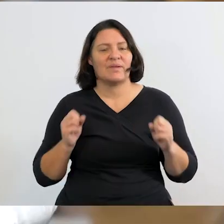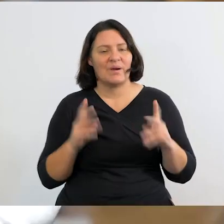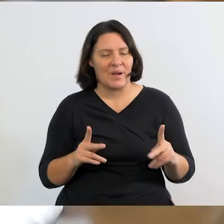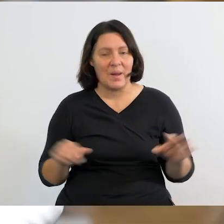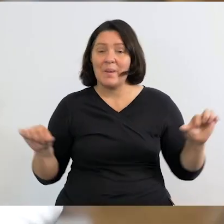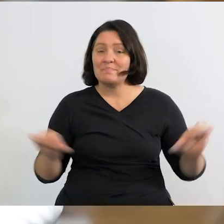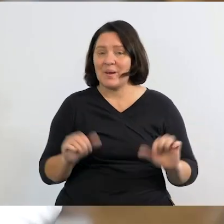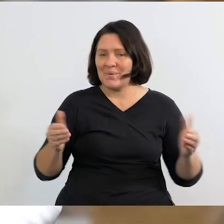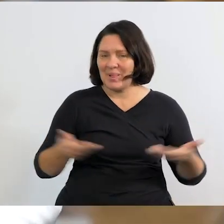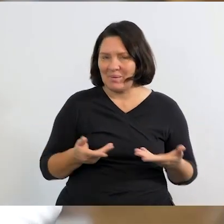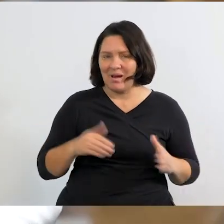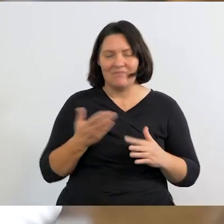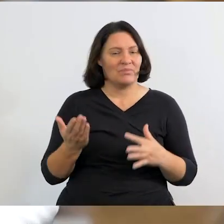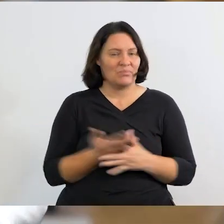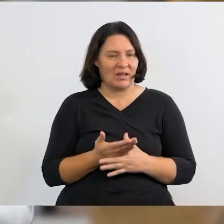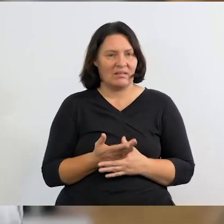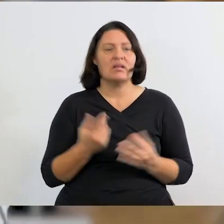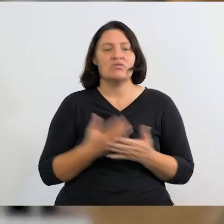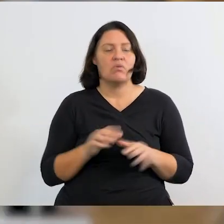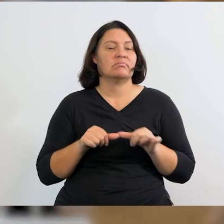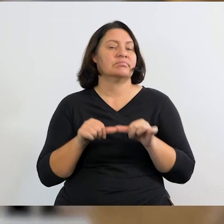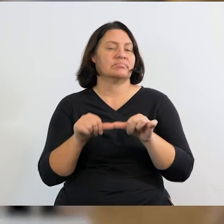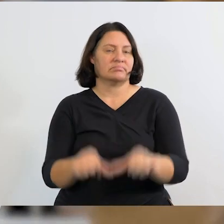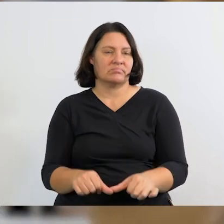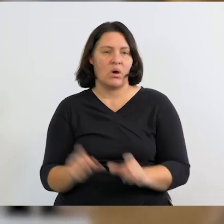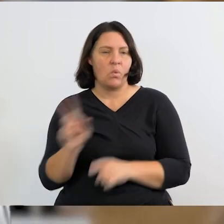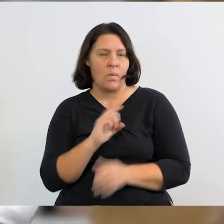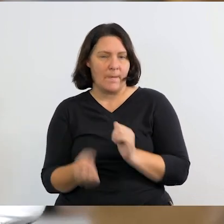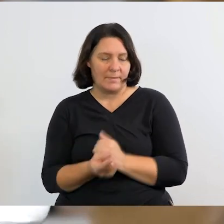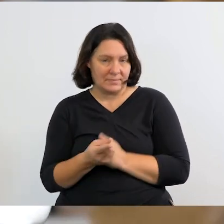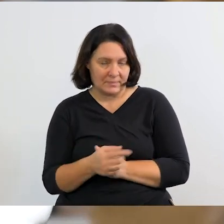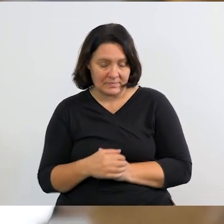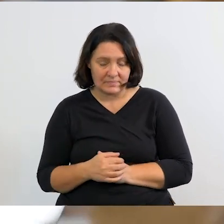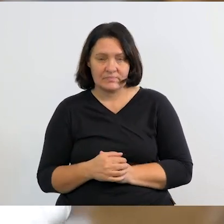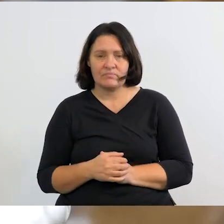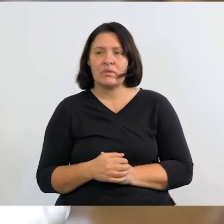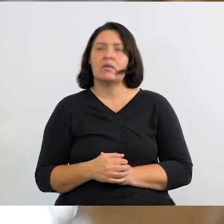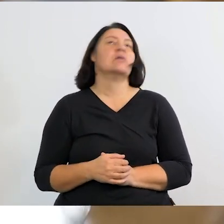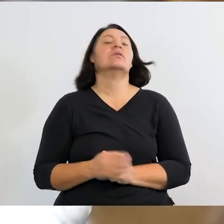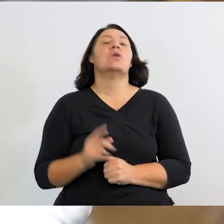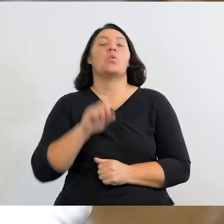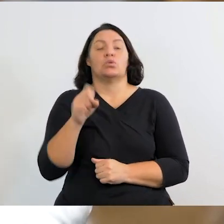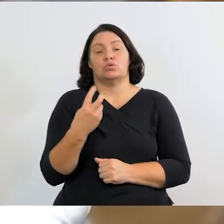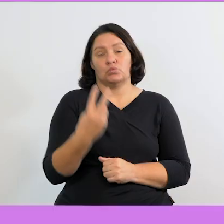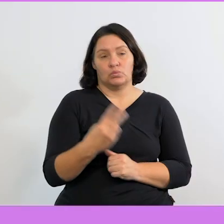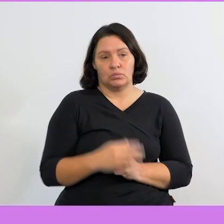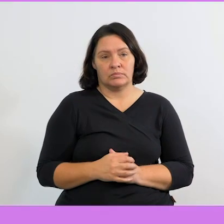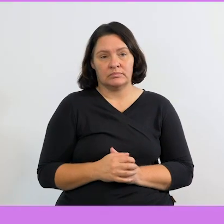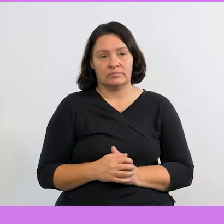All right, guys, welcome back after our short break. Let us quickly continue with what is in store for us. Right, so I'm saying here question number